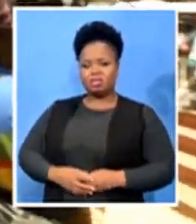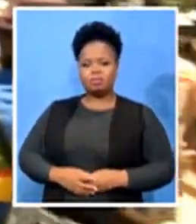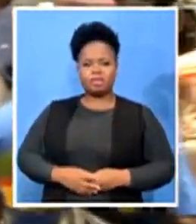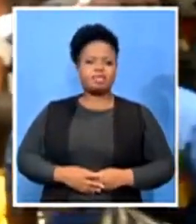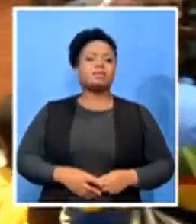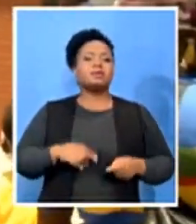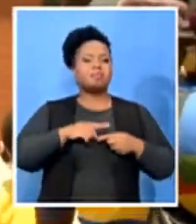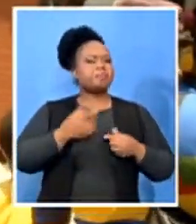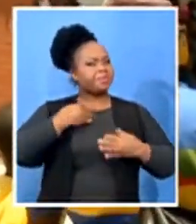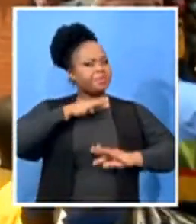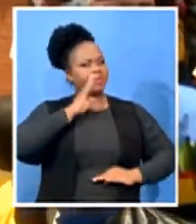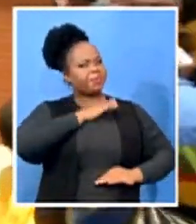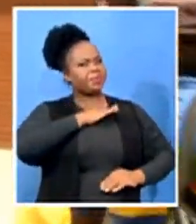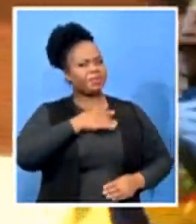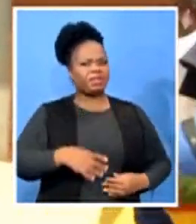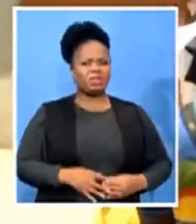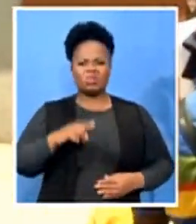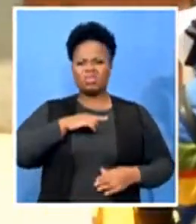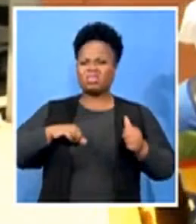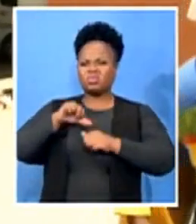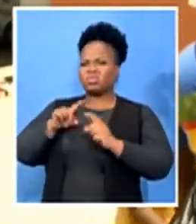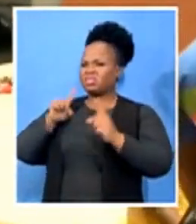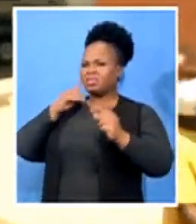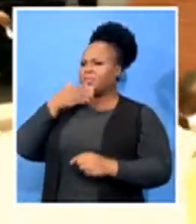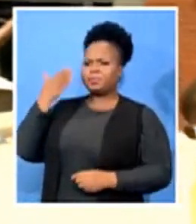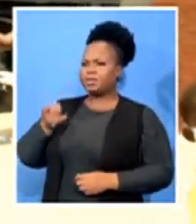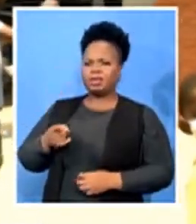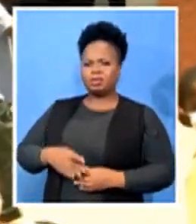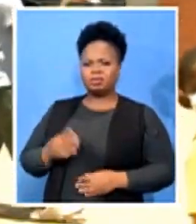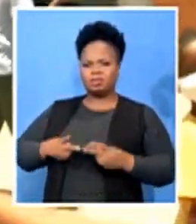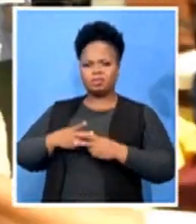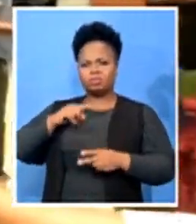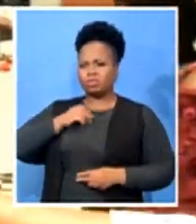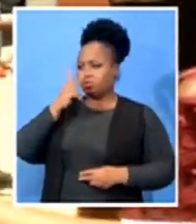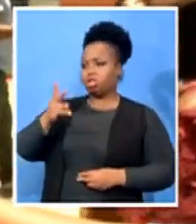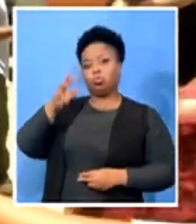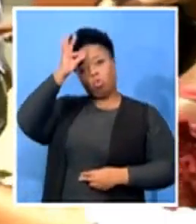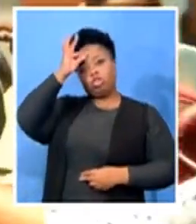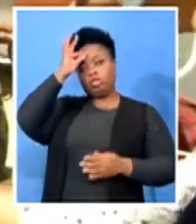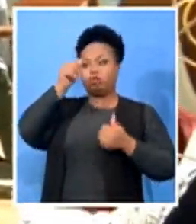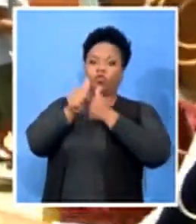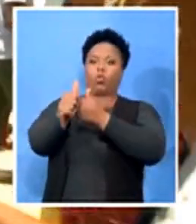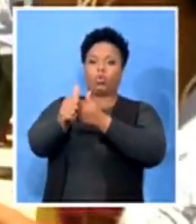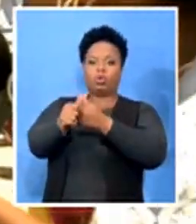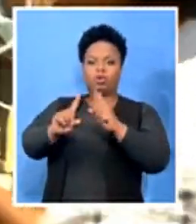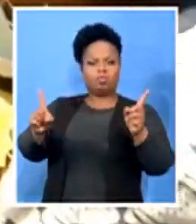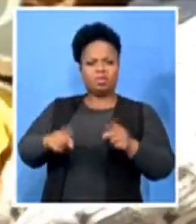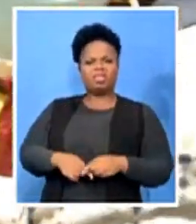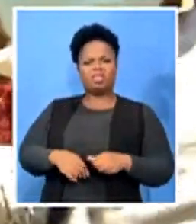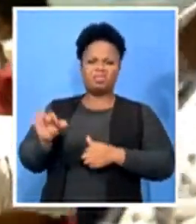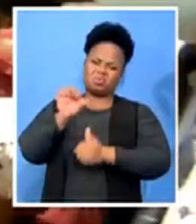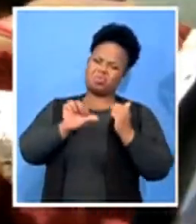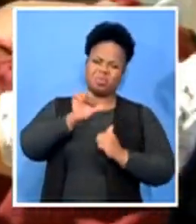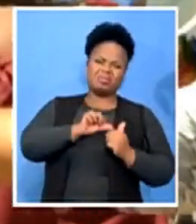have social distance. It's a social distance, you know, when I'm a police. So about level one. Where are you moving